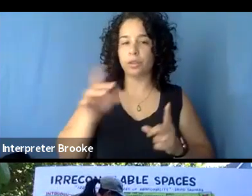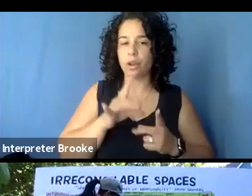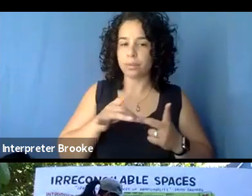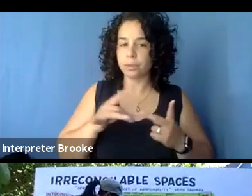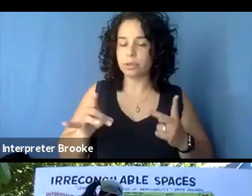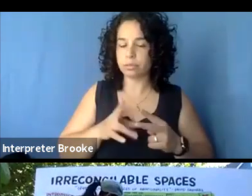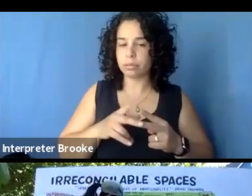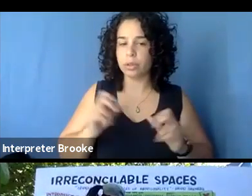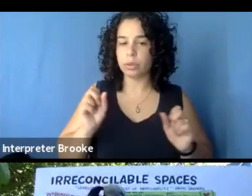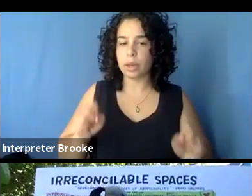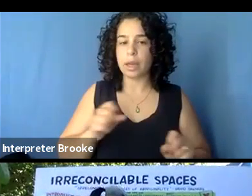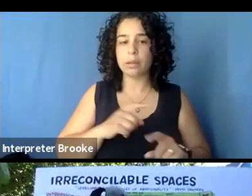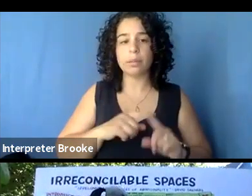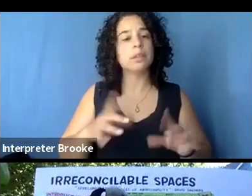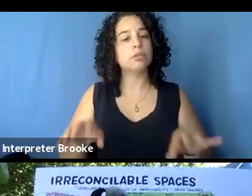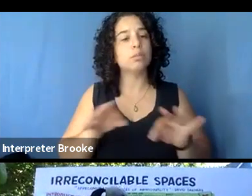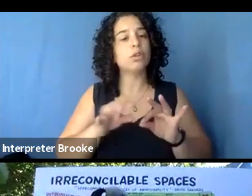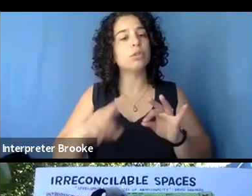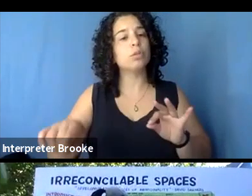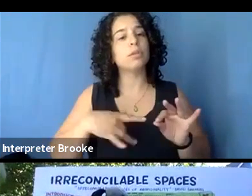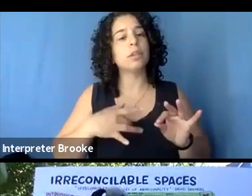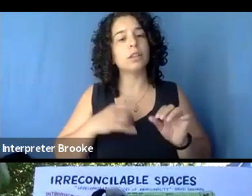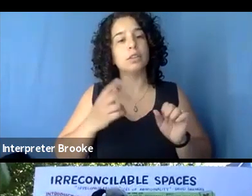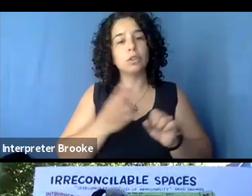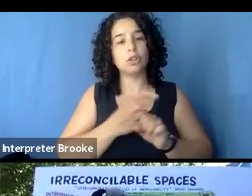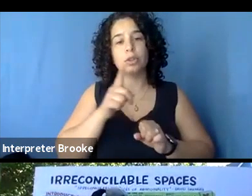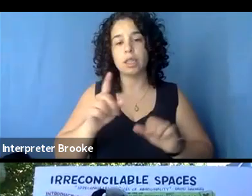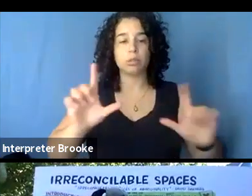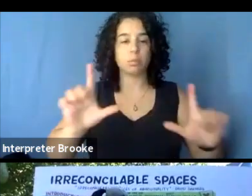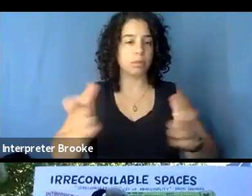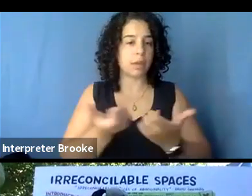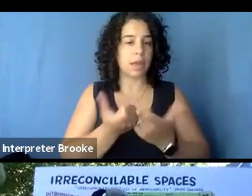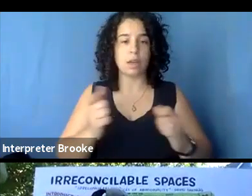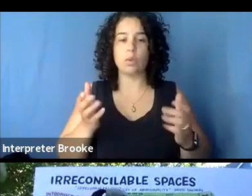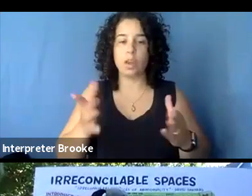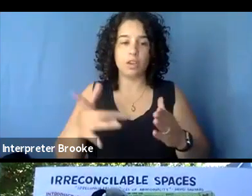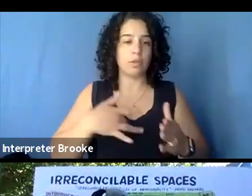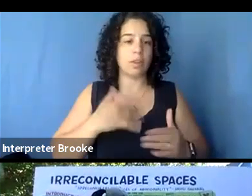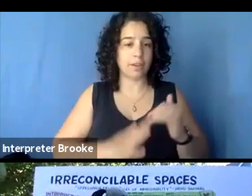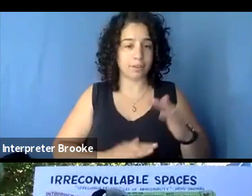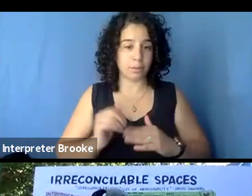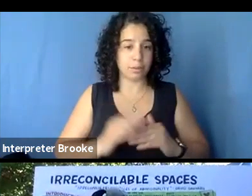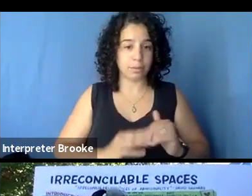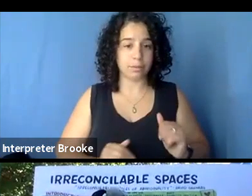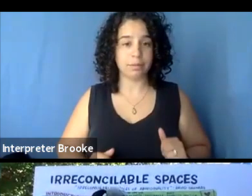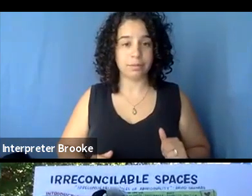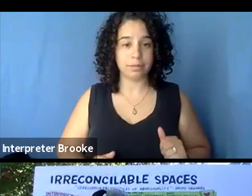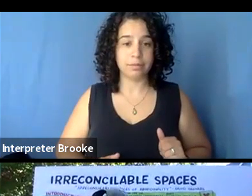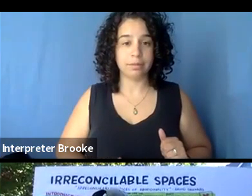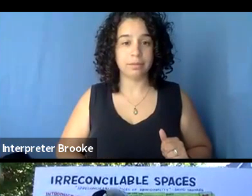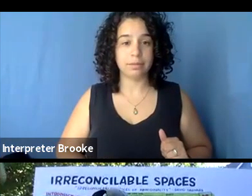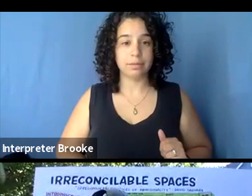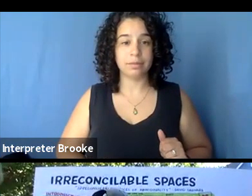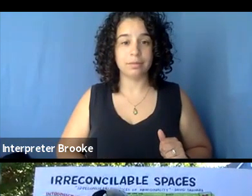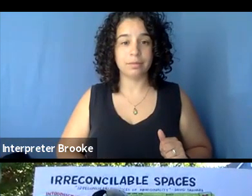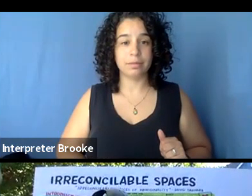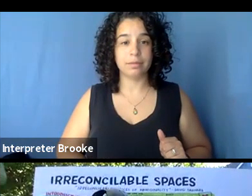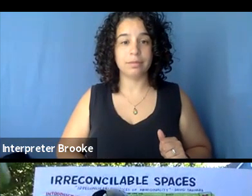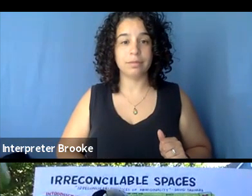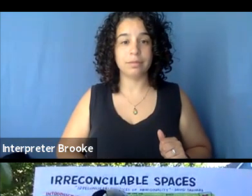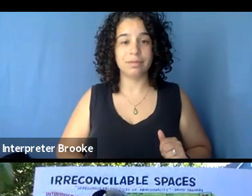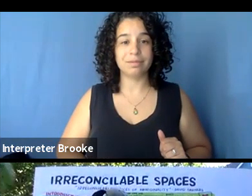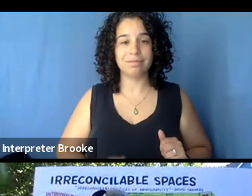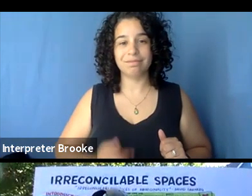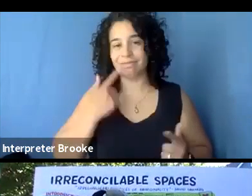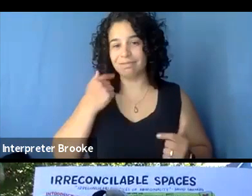It's but I want people to use this in any way possible. Sorry, it's my computer speaking to